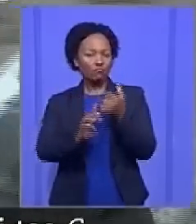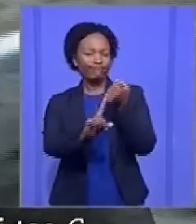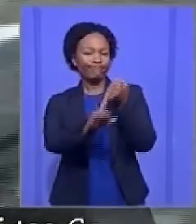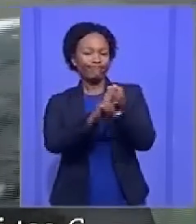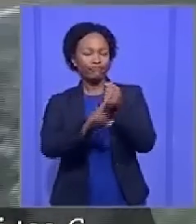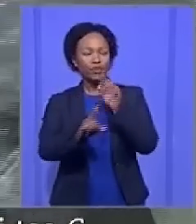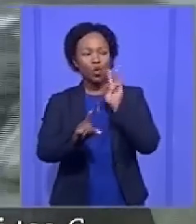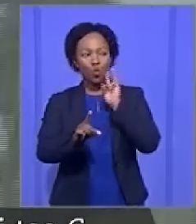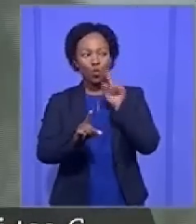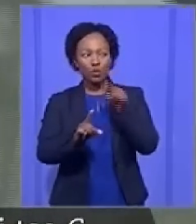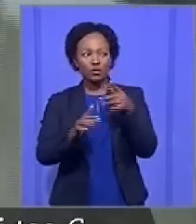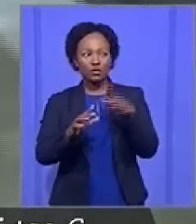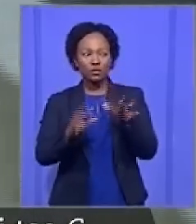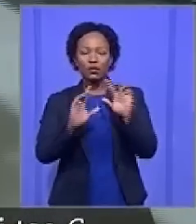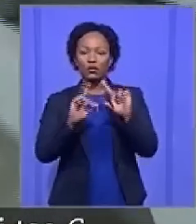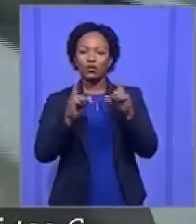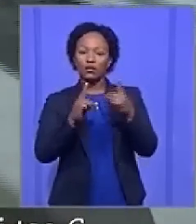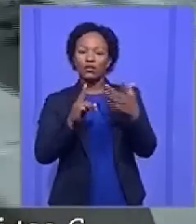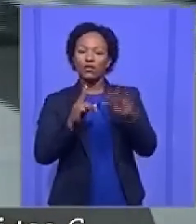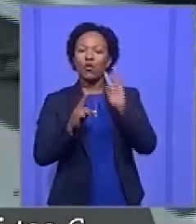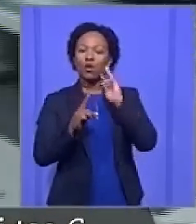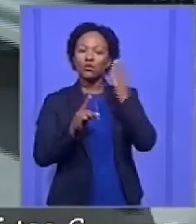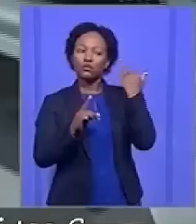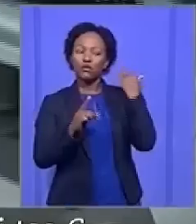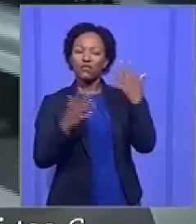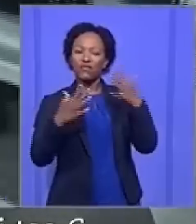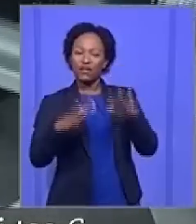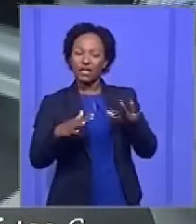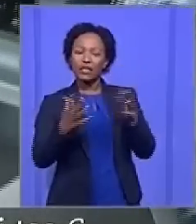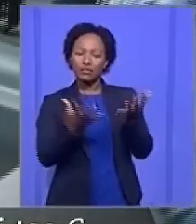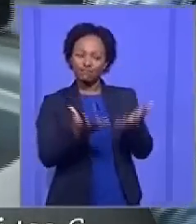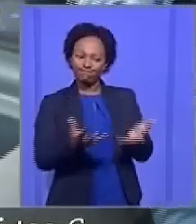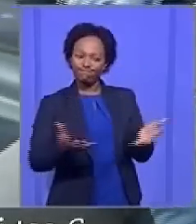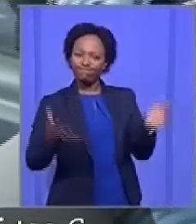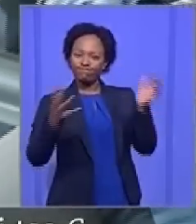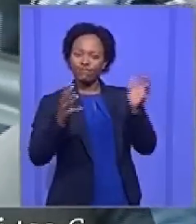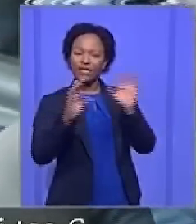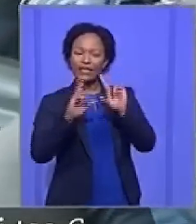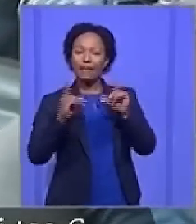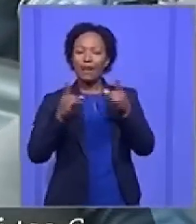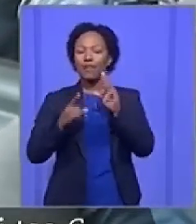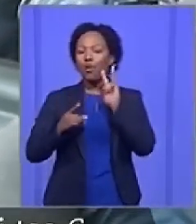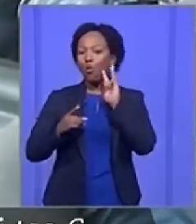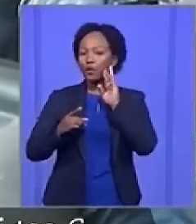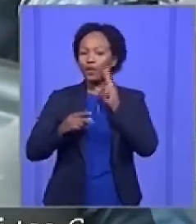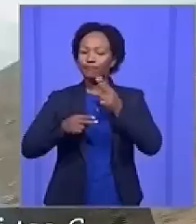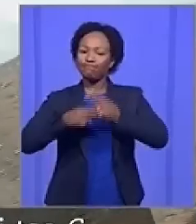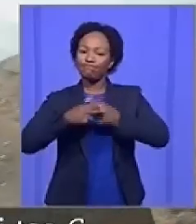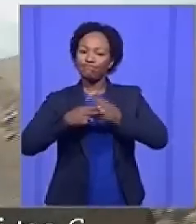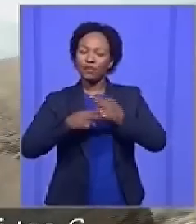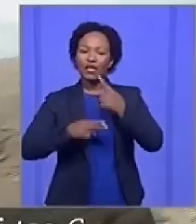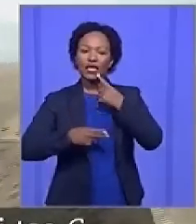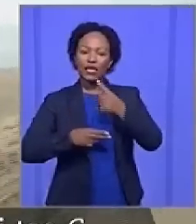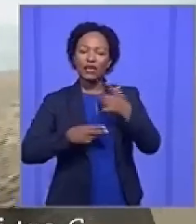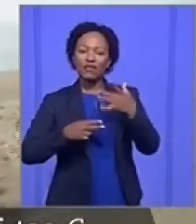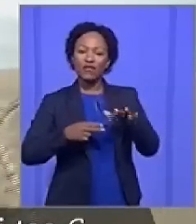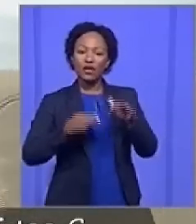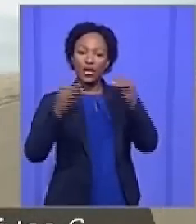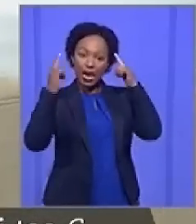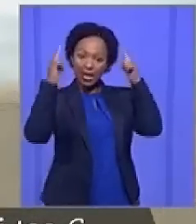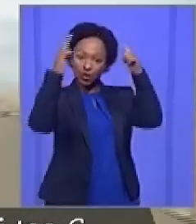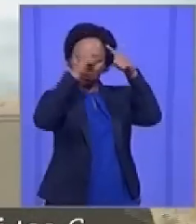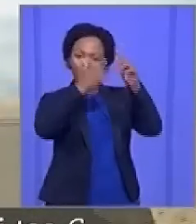tla ka mora hore lefapha la metsi le tsamaiso gore le phatlalatse gore le tlo kwala peipi ya metsi a dihlaba Lesotho dikgwedi